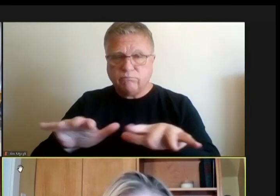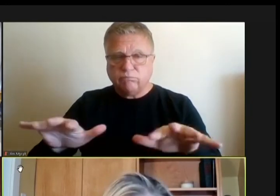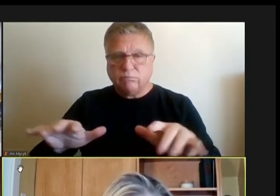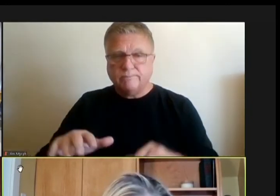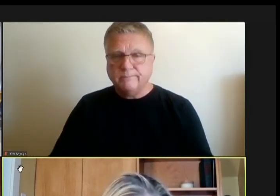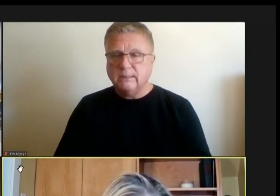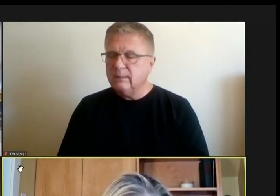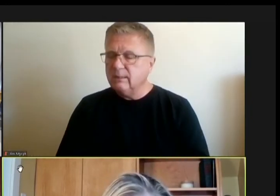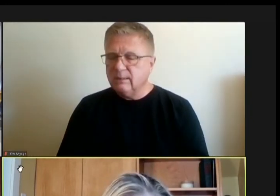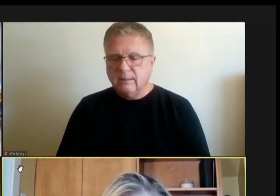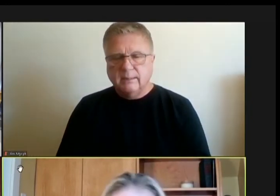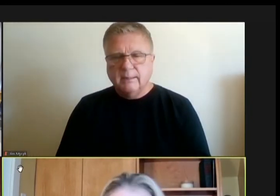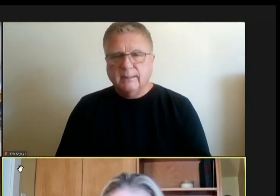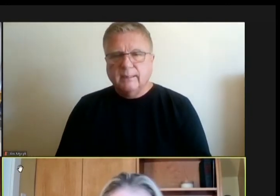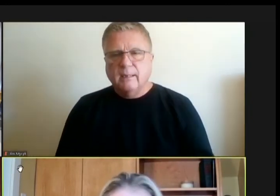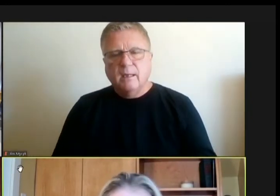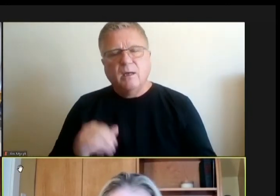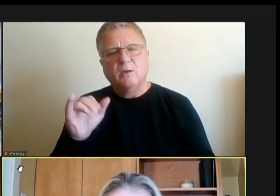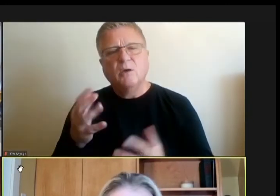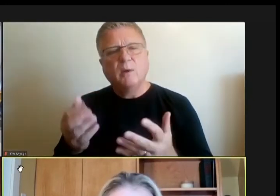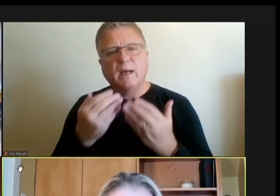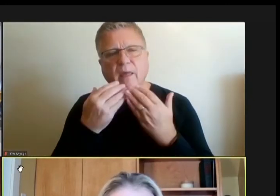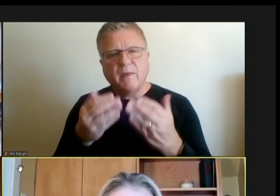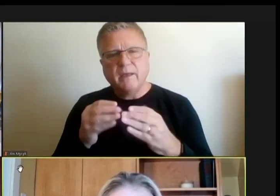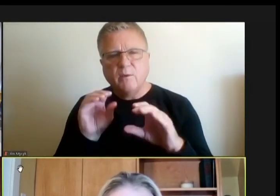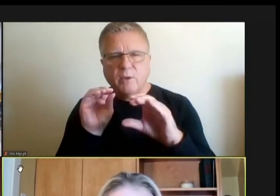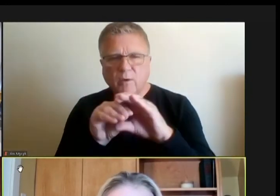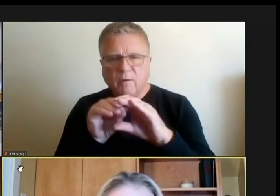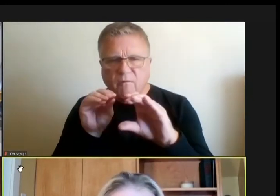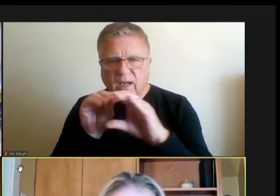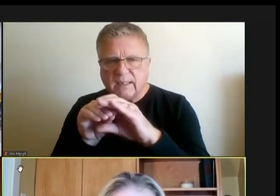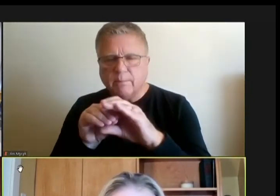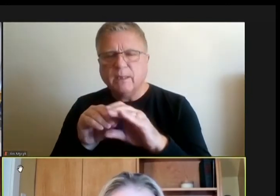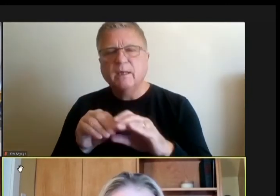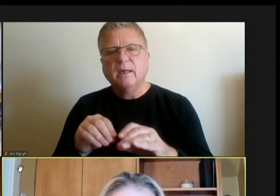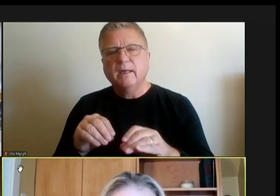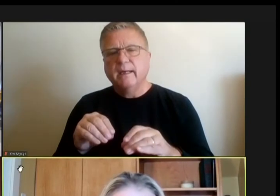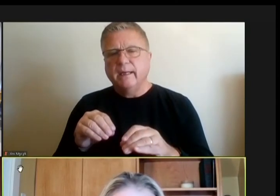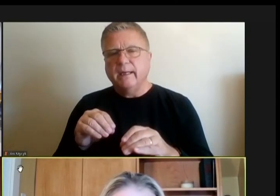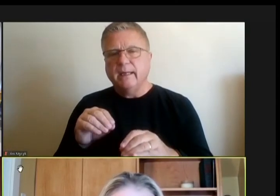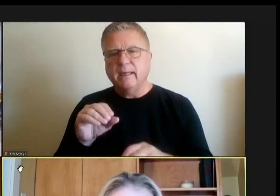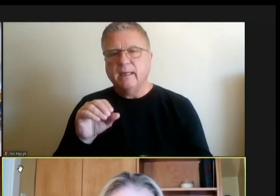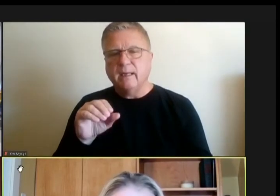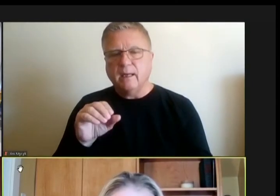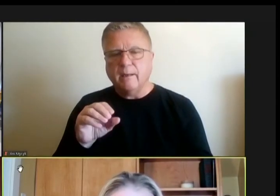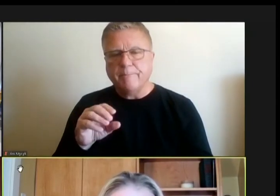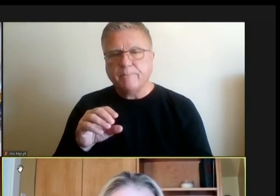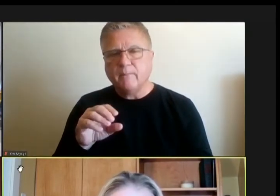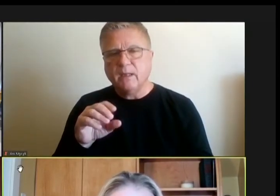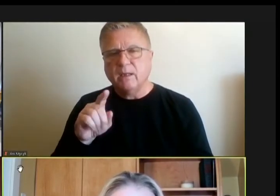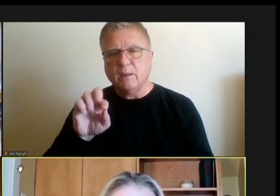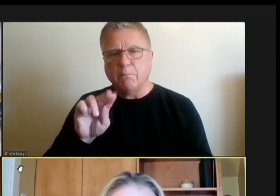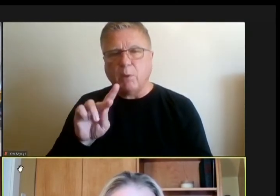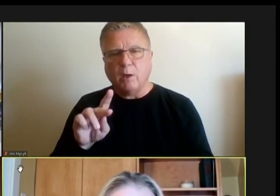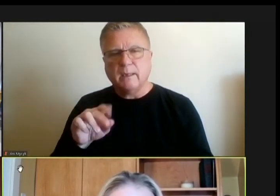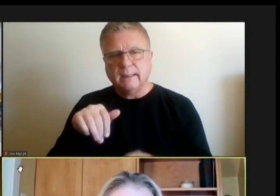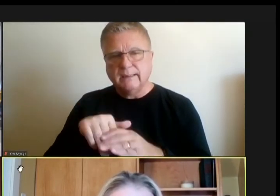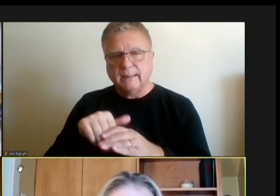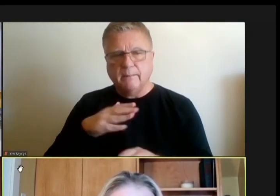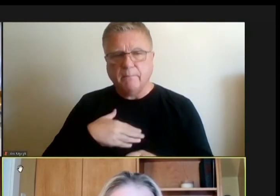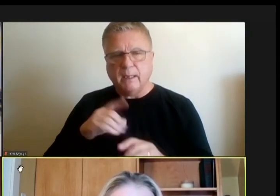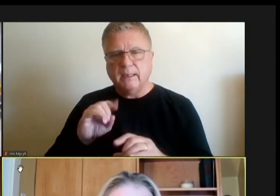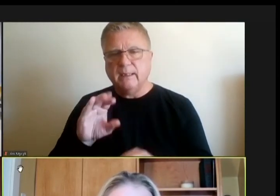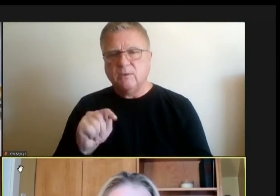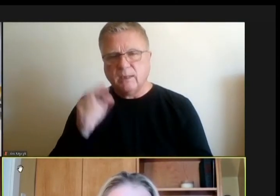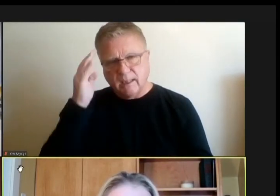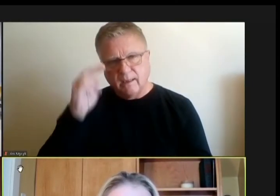I also wanted to thank you for your investment in the stormwater feature at Whiteman Park, which is in the district I represent. It is, I know the second phase is